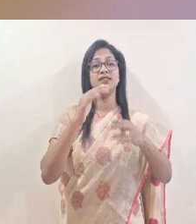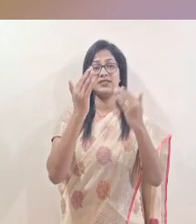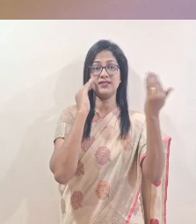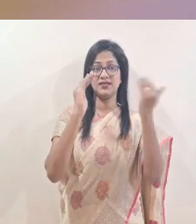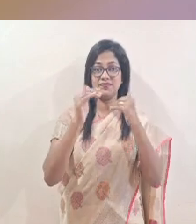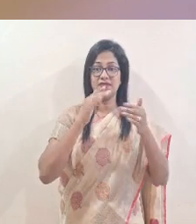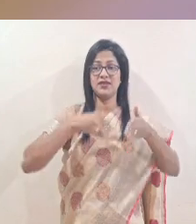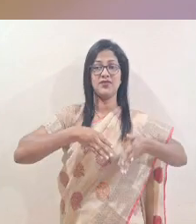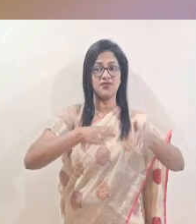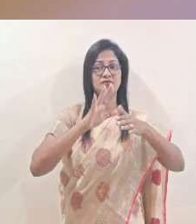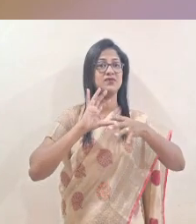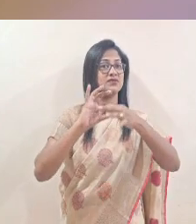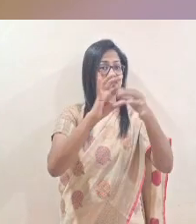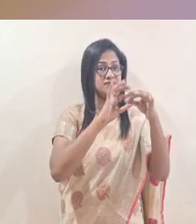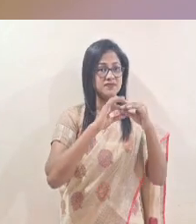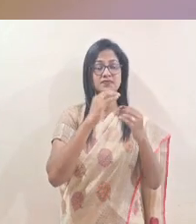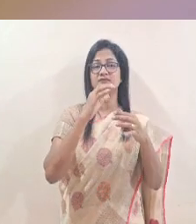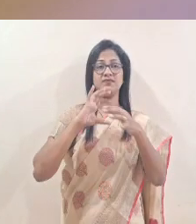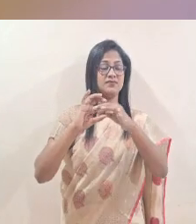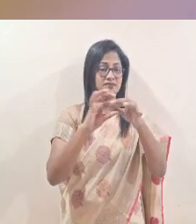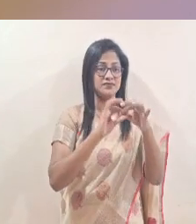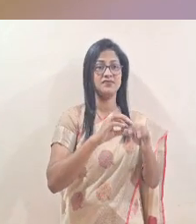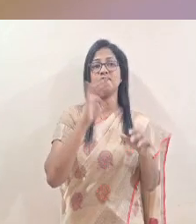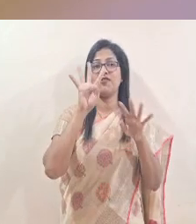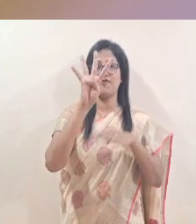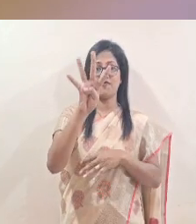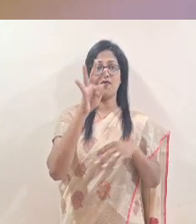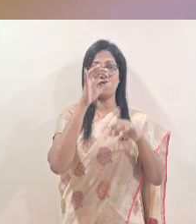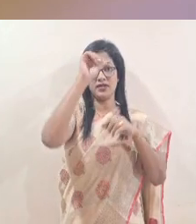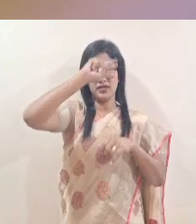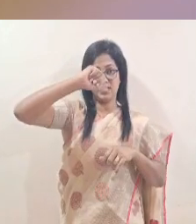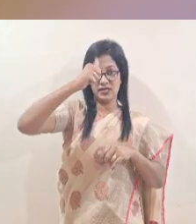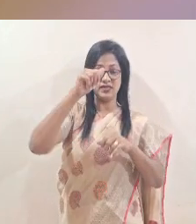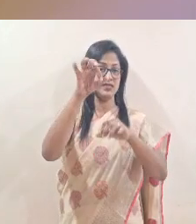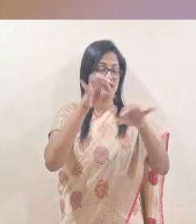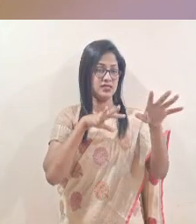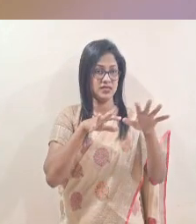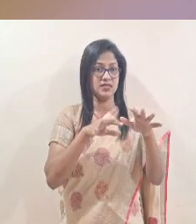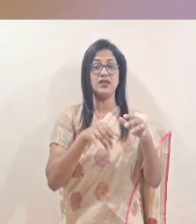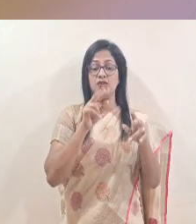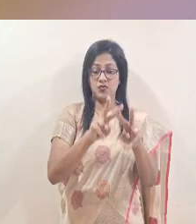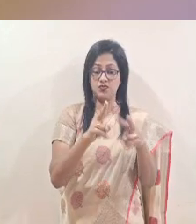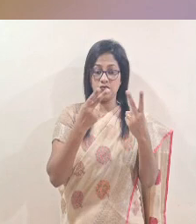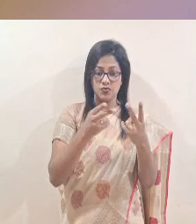the road network connectivity of 4 Indian cities and to check if unique index can